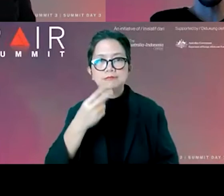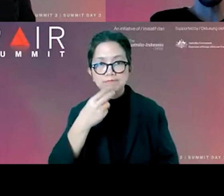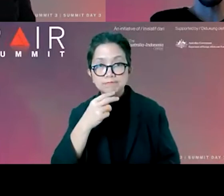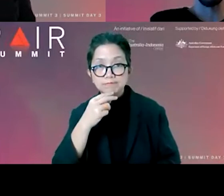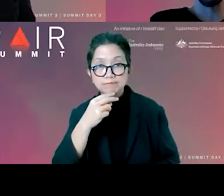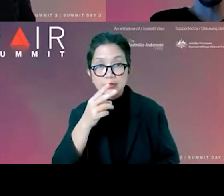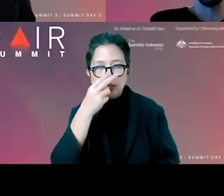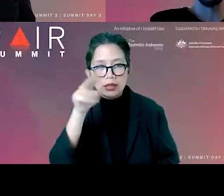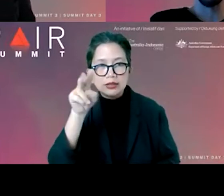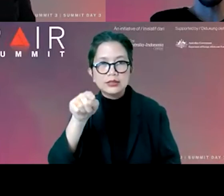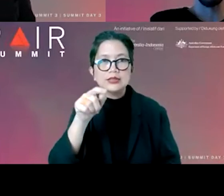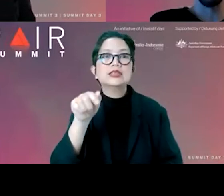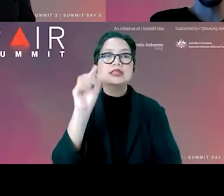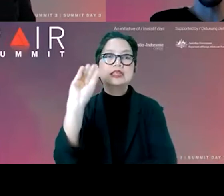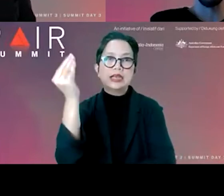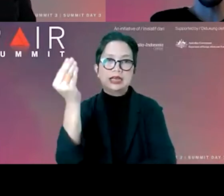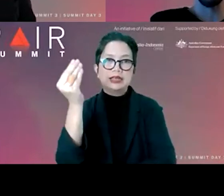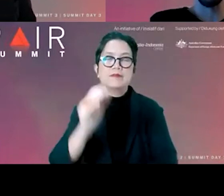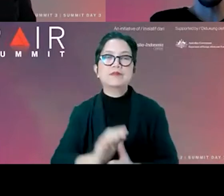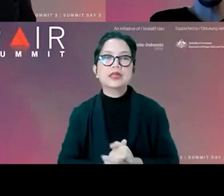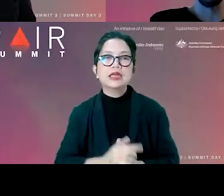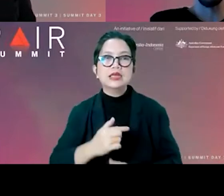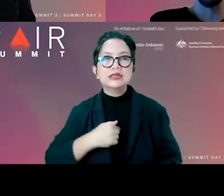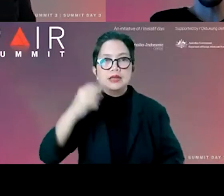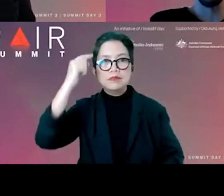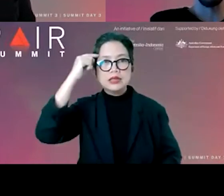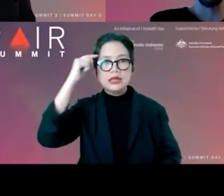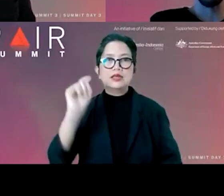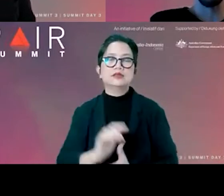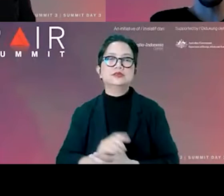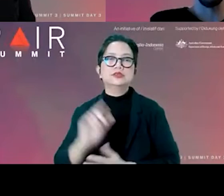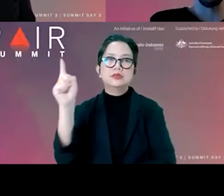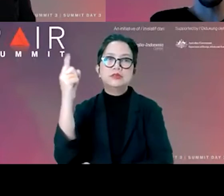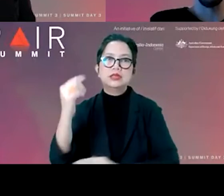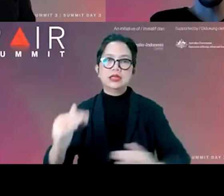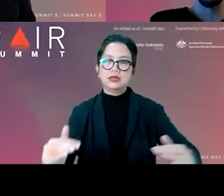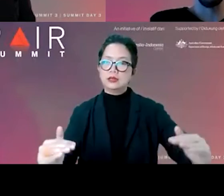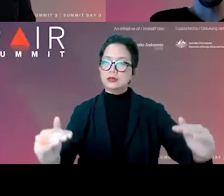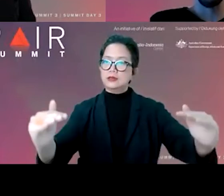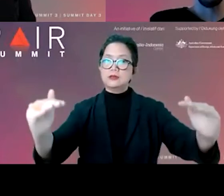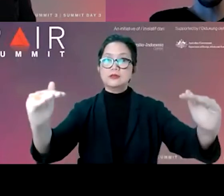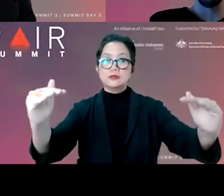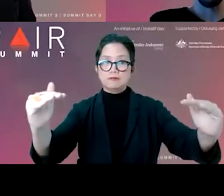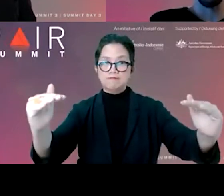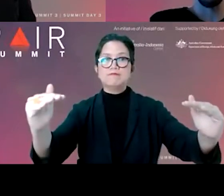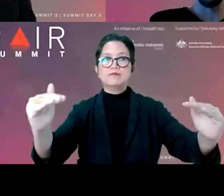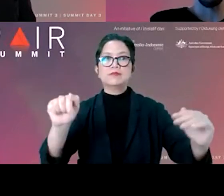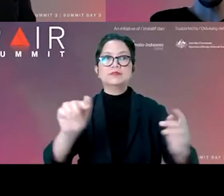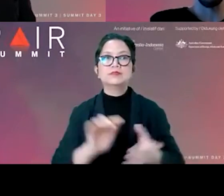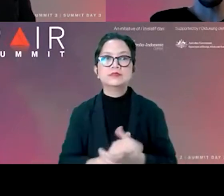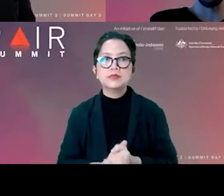the government is trying to balance it. I think that that's really hinged on a continued